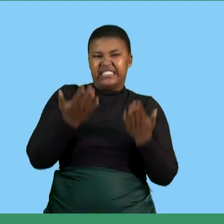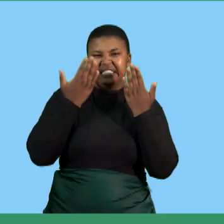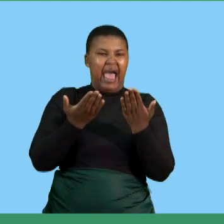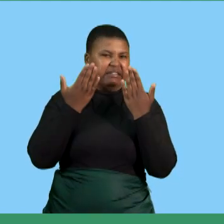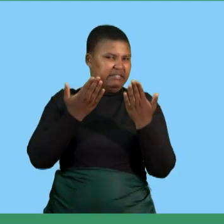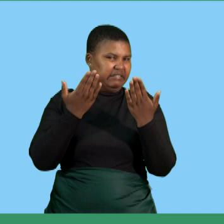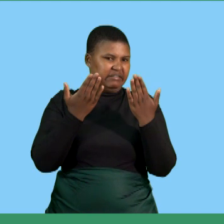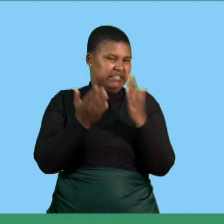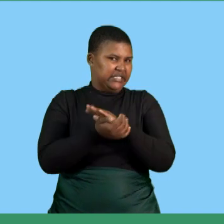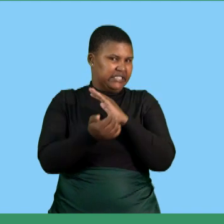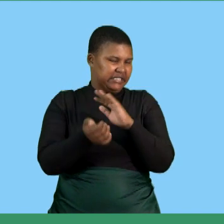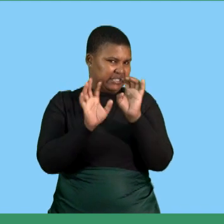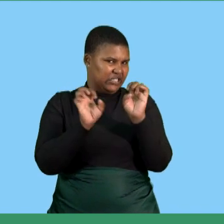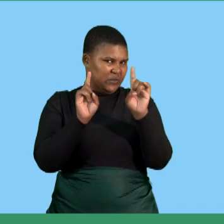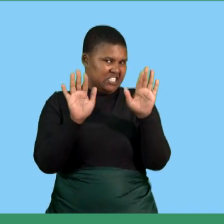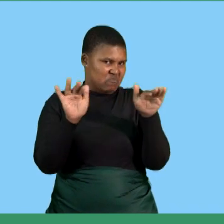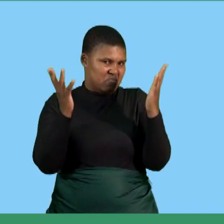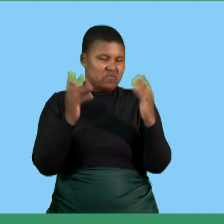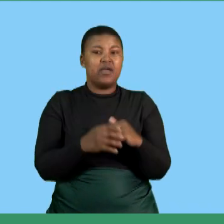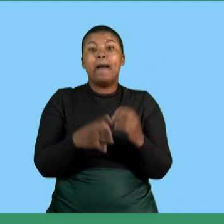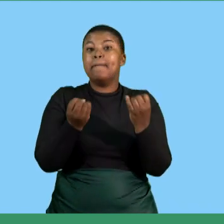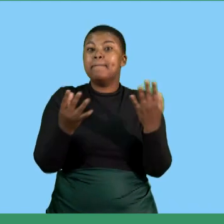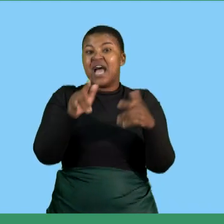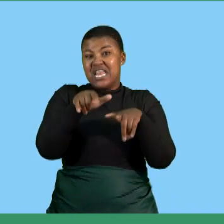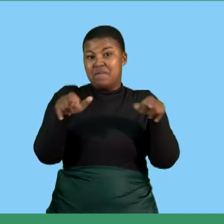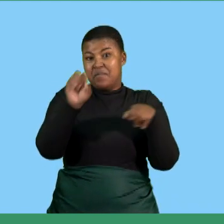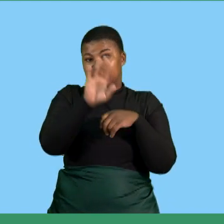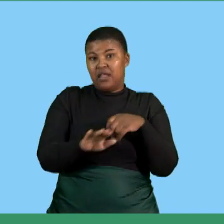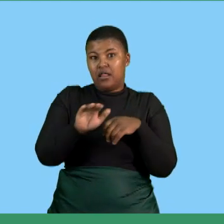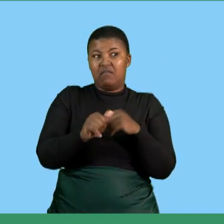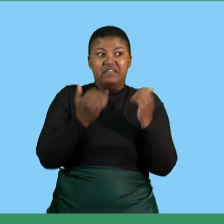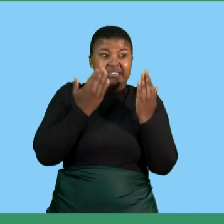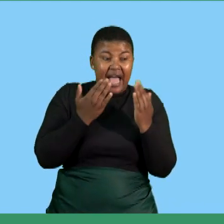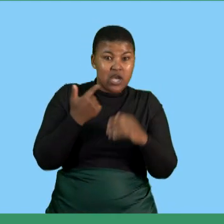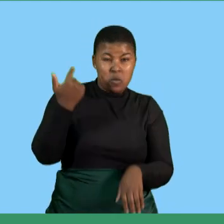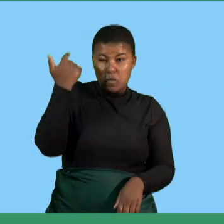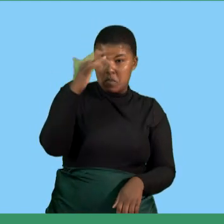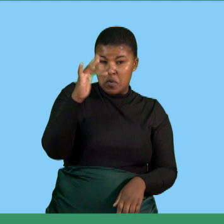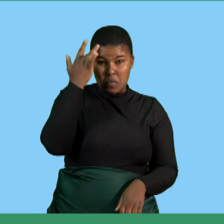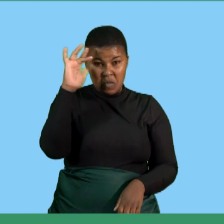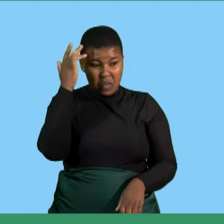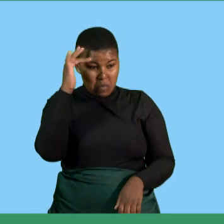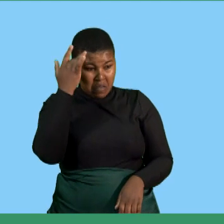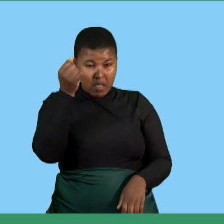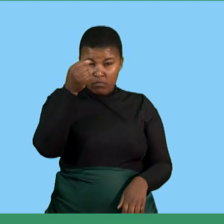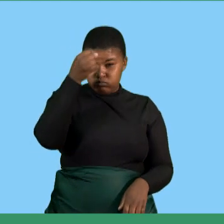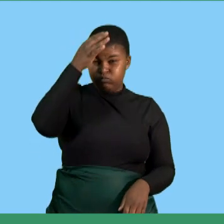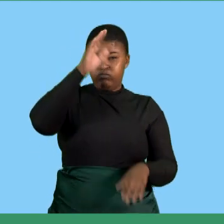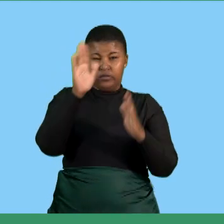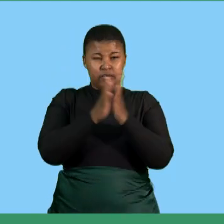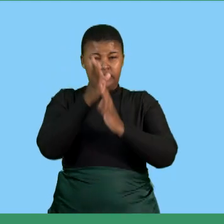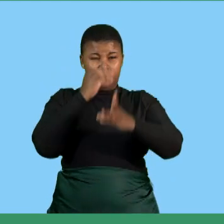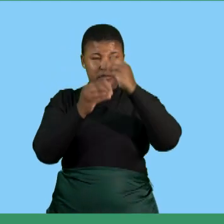of literacy. So a lot of people in South Africa are very poorly educated and are unskilled. If they